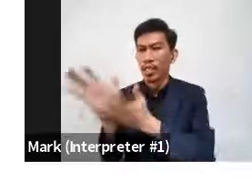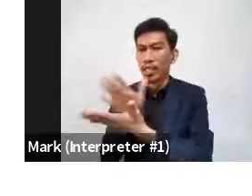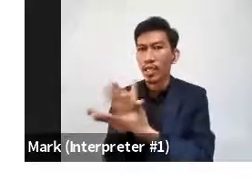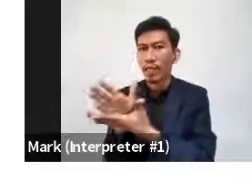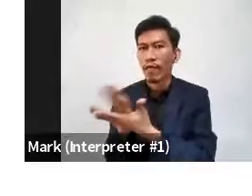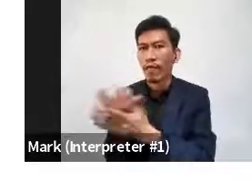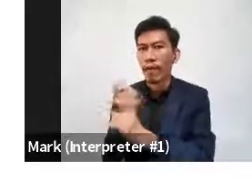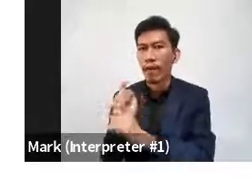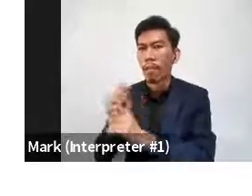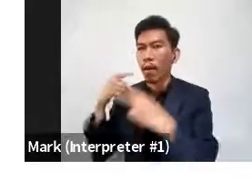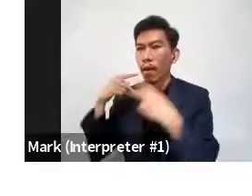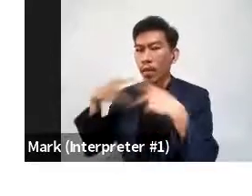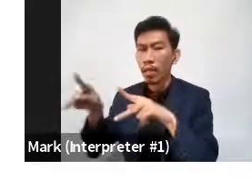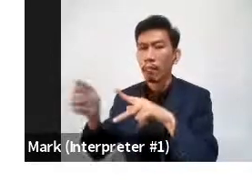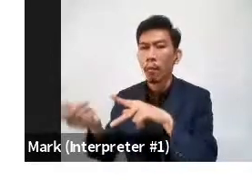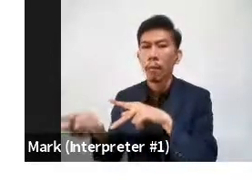from public to private,